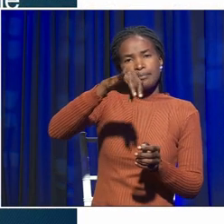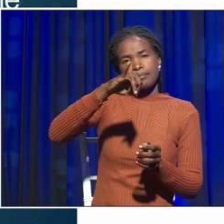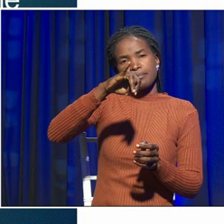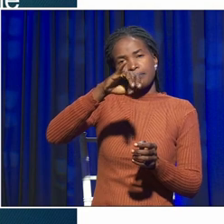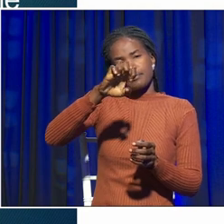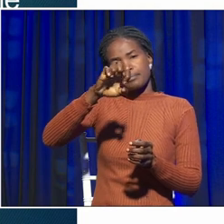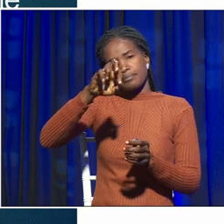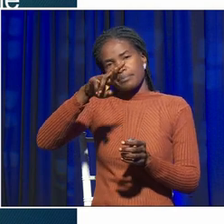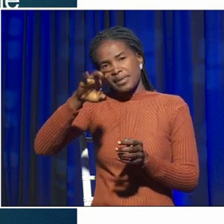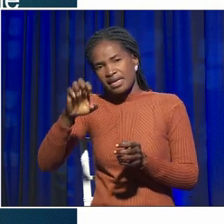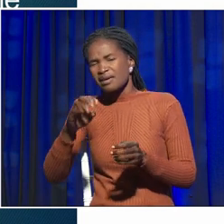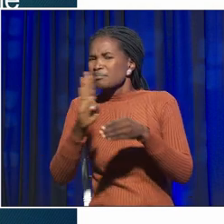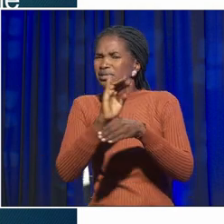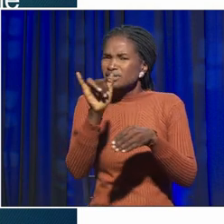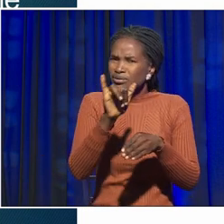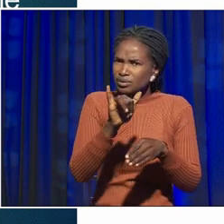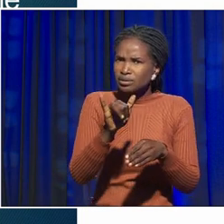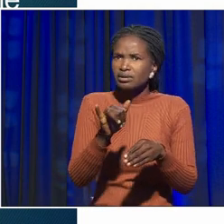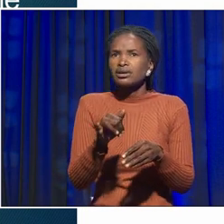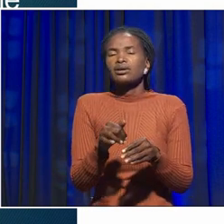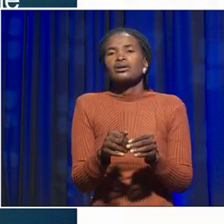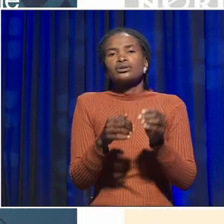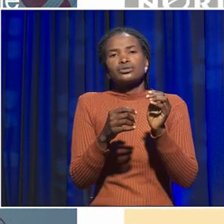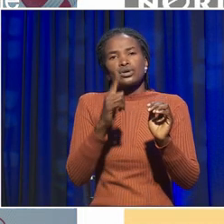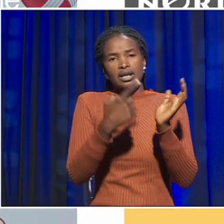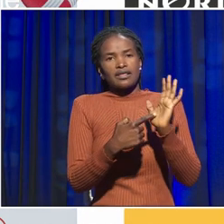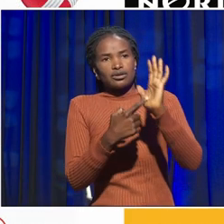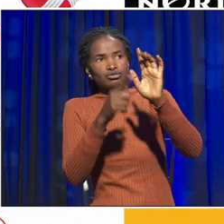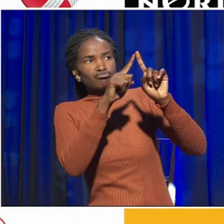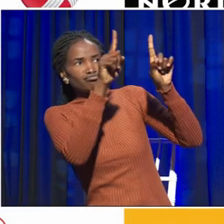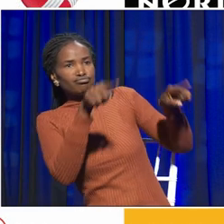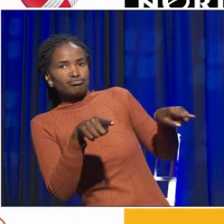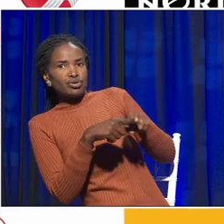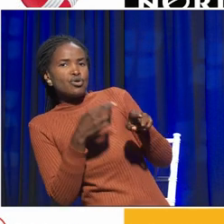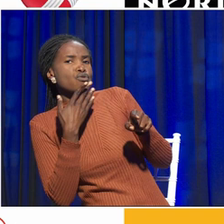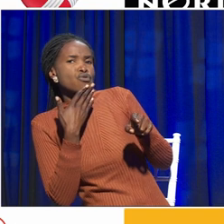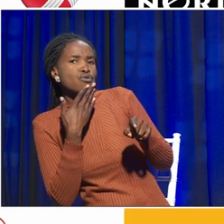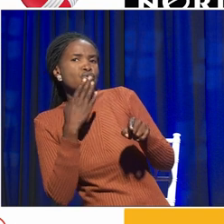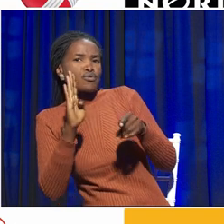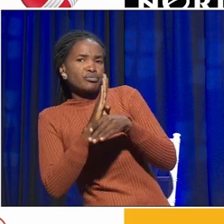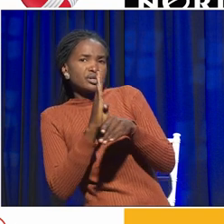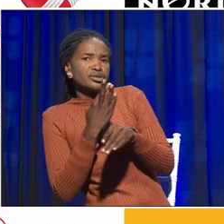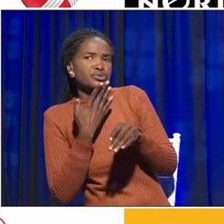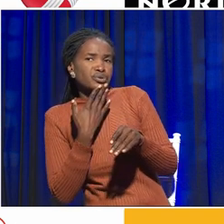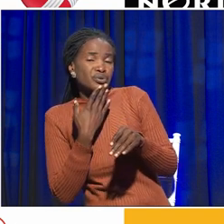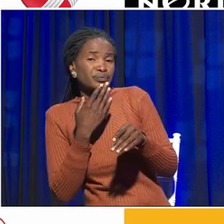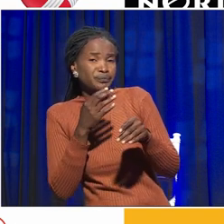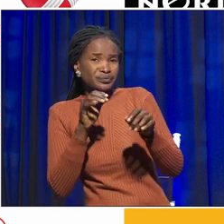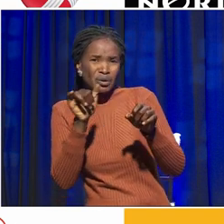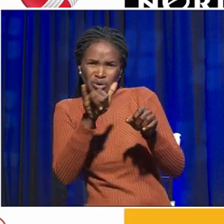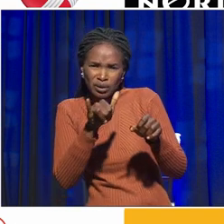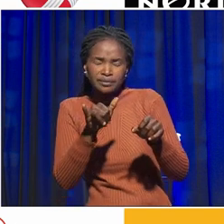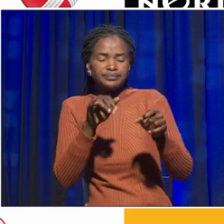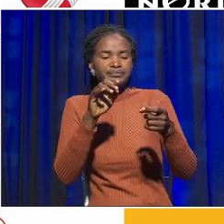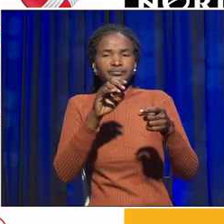People were asking me, so which are those companies? I brought another slide showing a sample of who are those companies. So those companies are